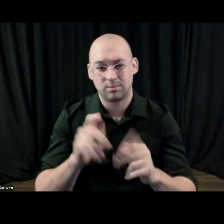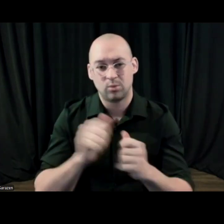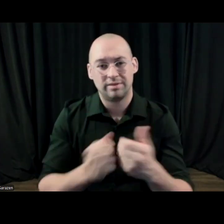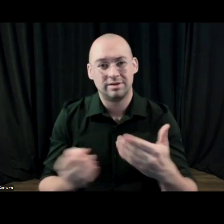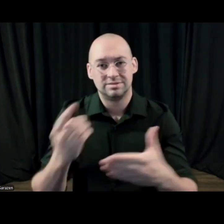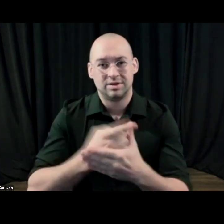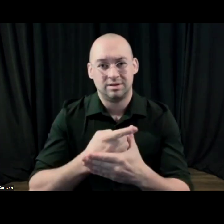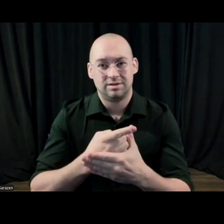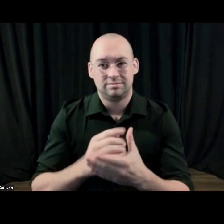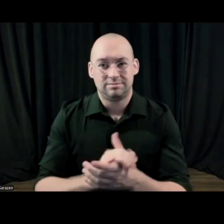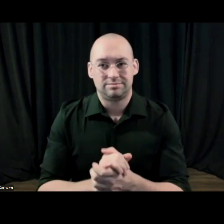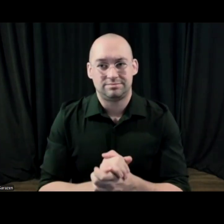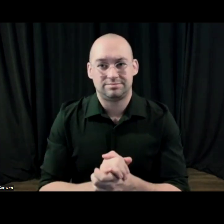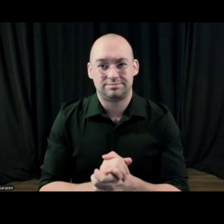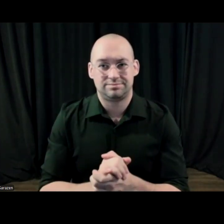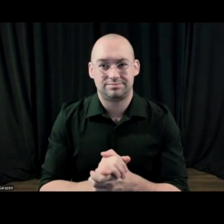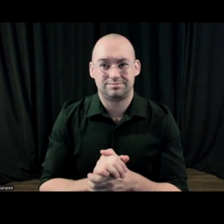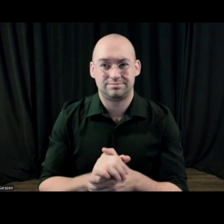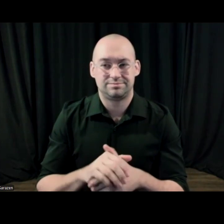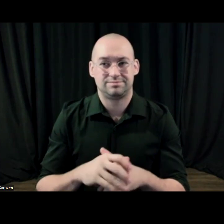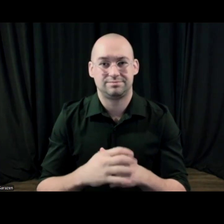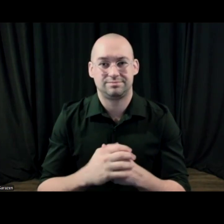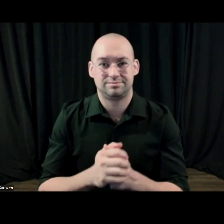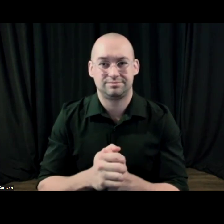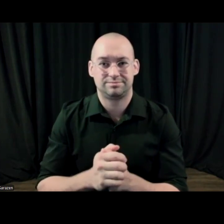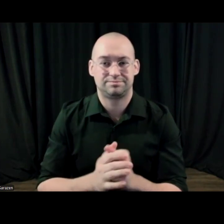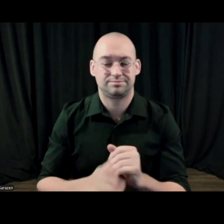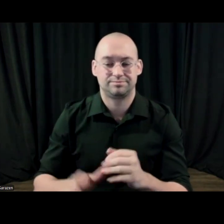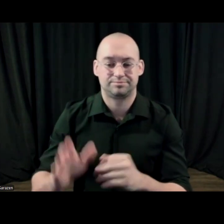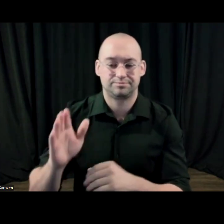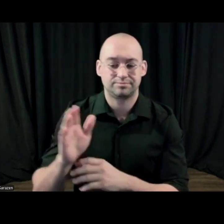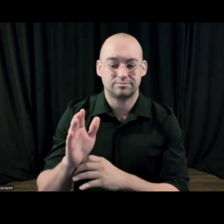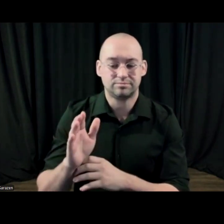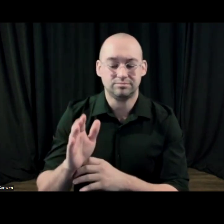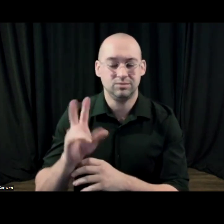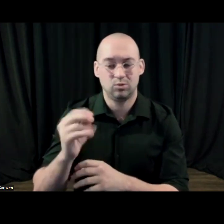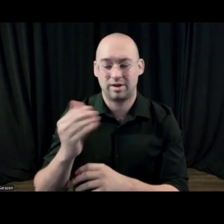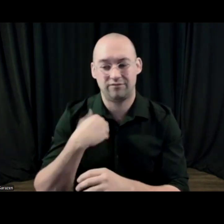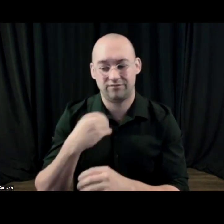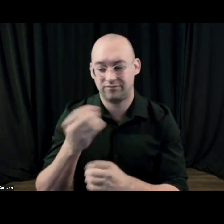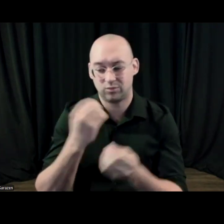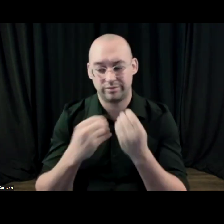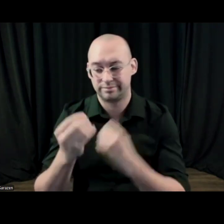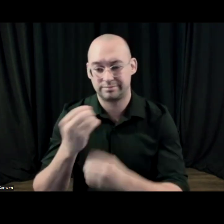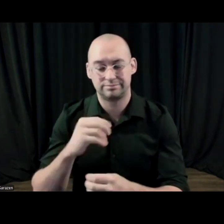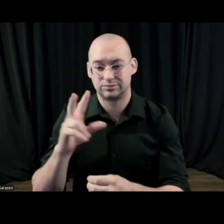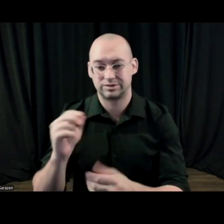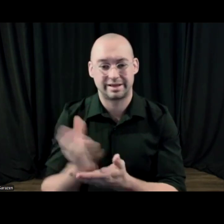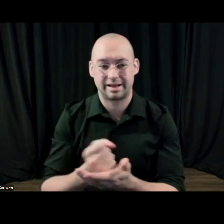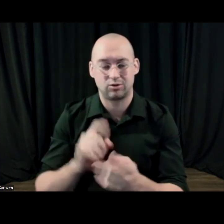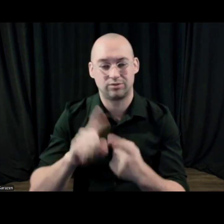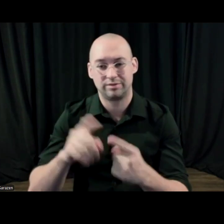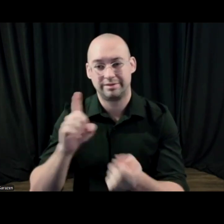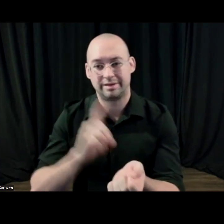needs. Without transportation, we don't get food, we don't get to our doctors and other